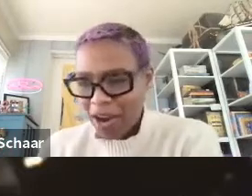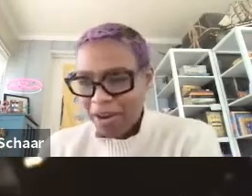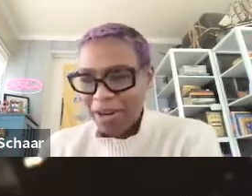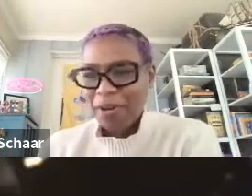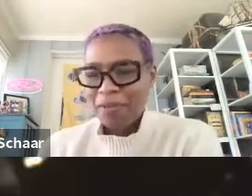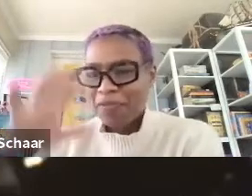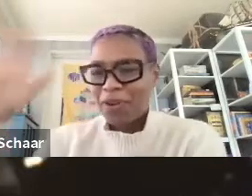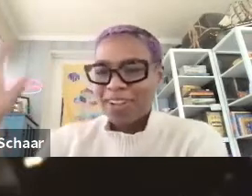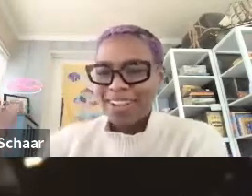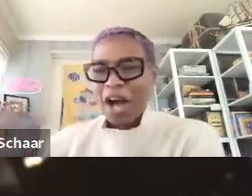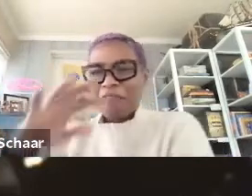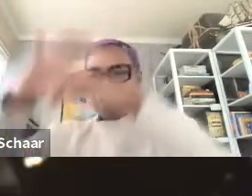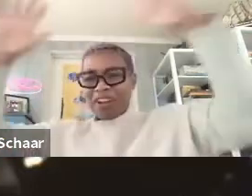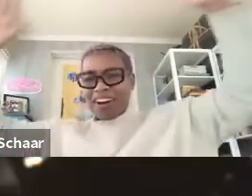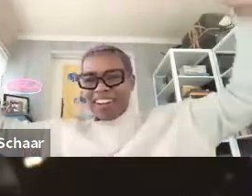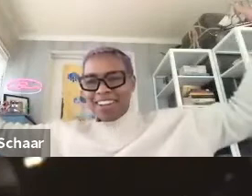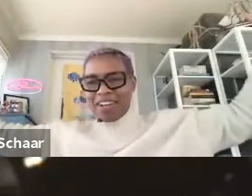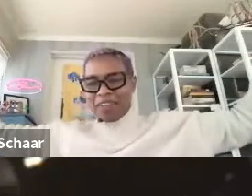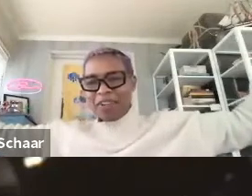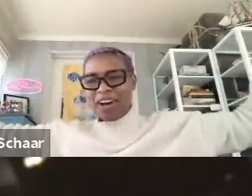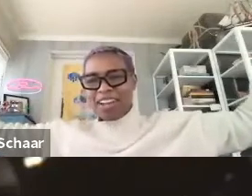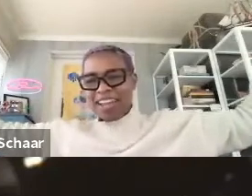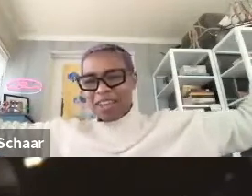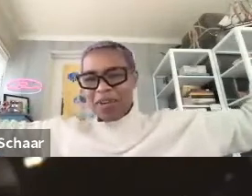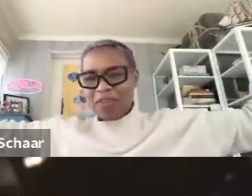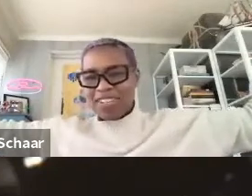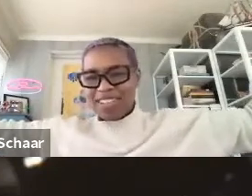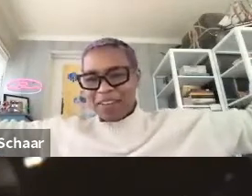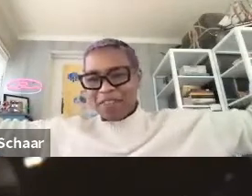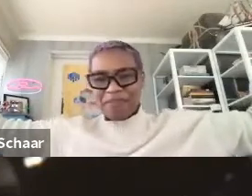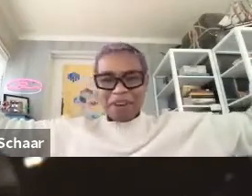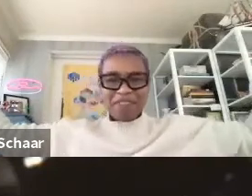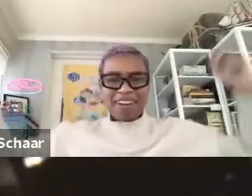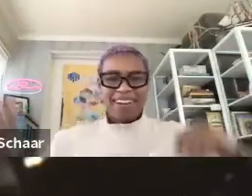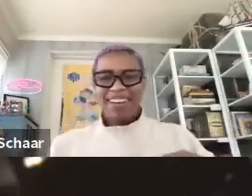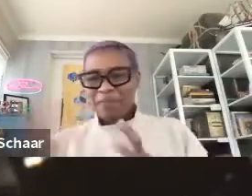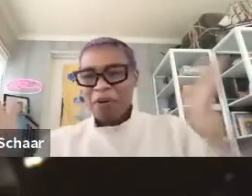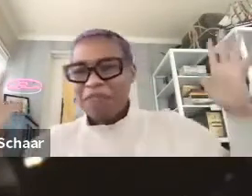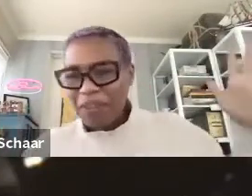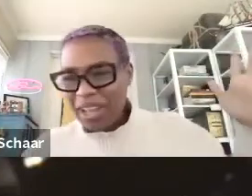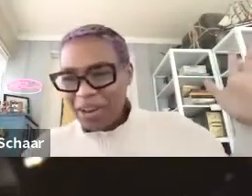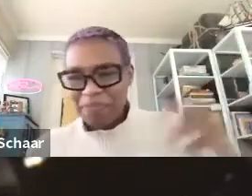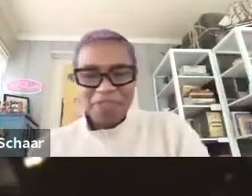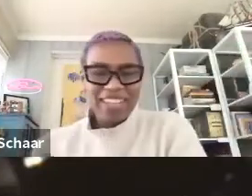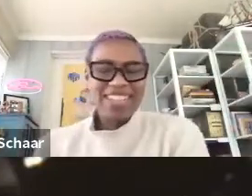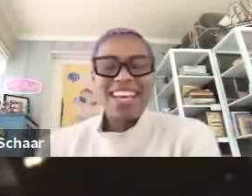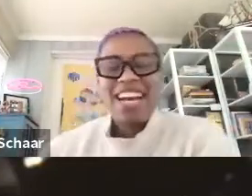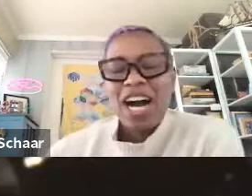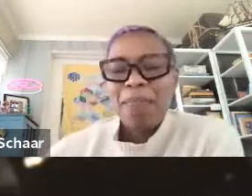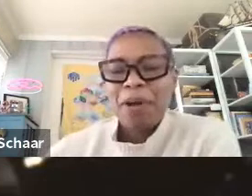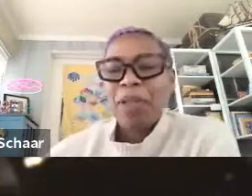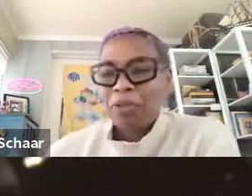Or in a full on like universe of a portfolio of